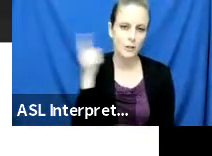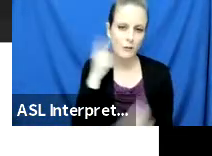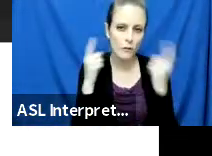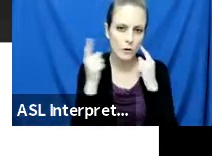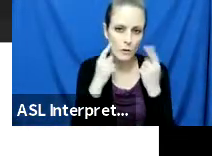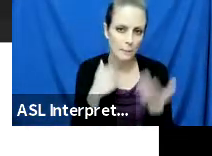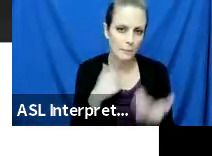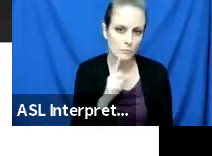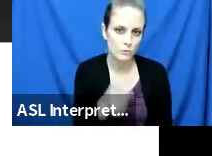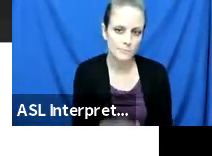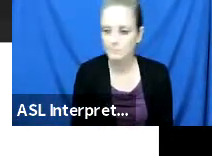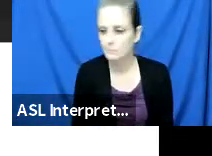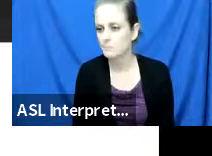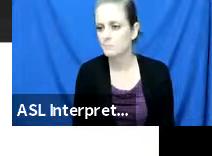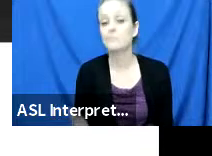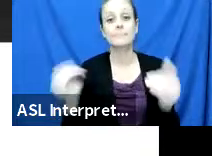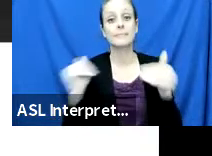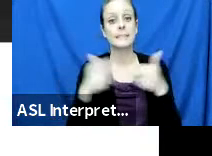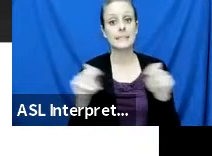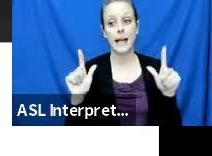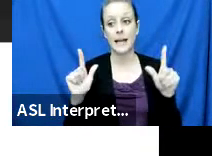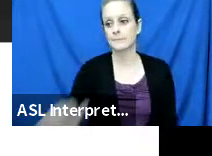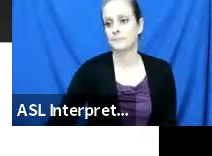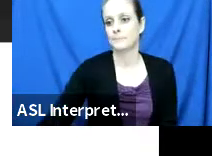heard. Next slide, please.